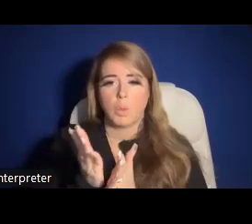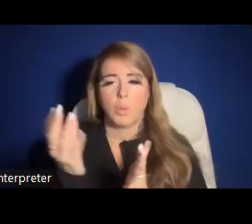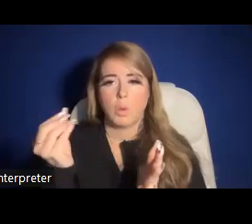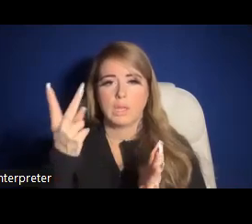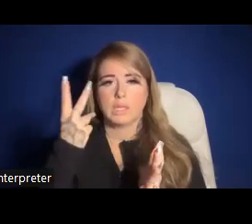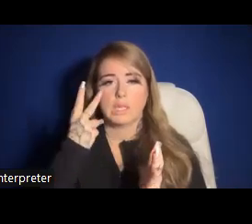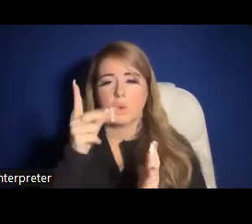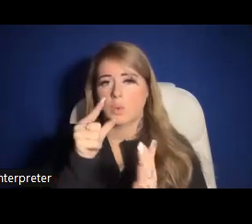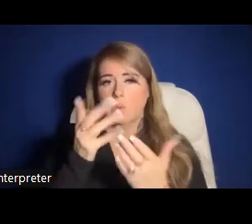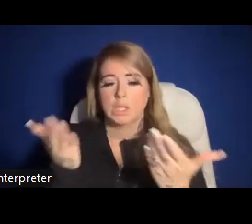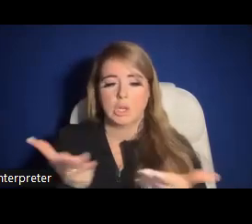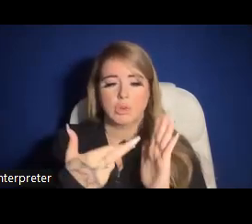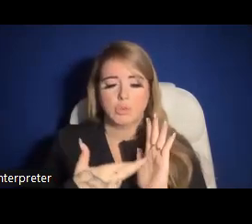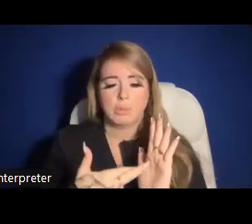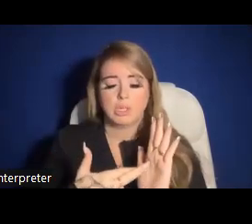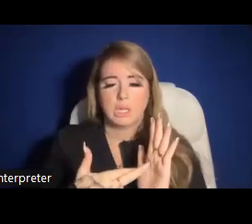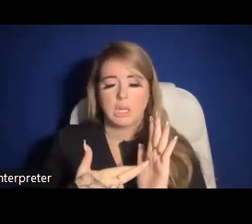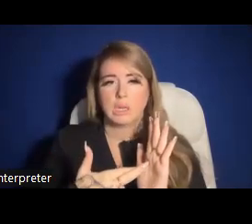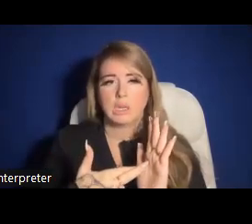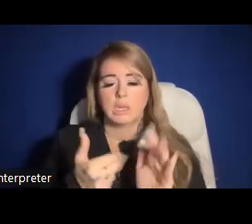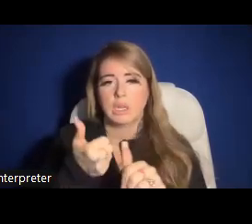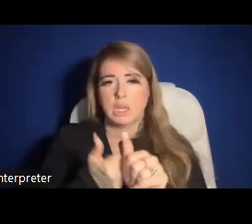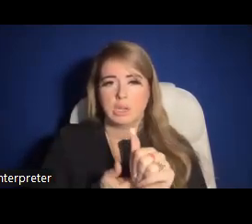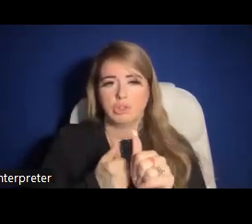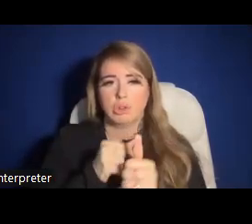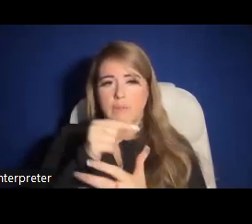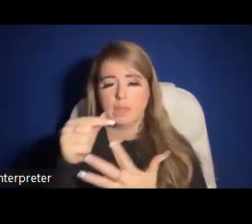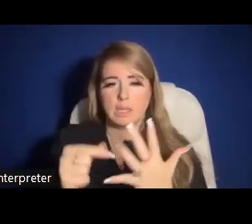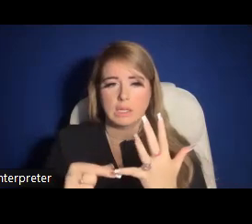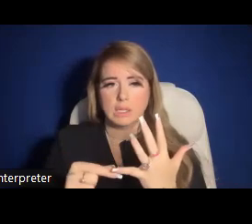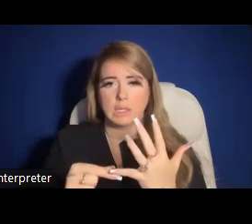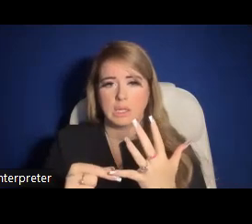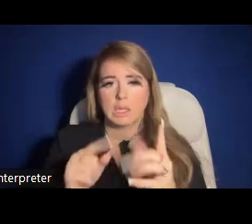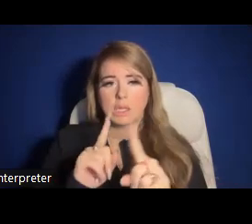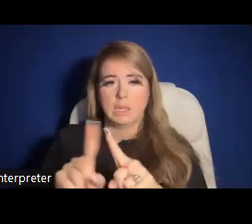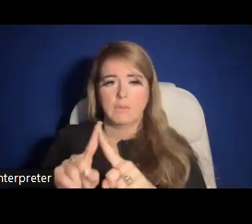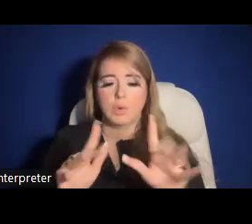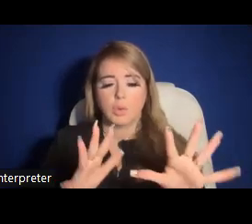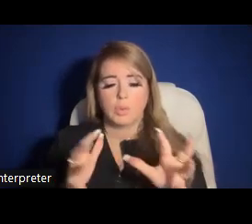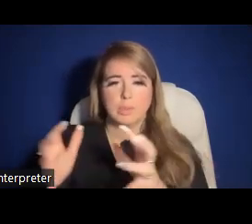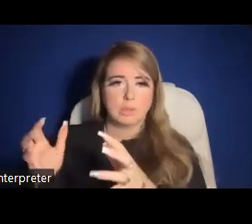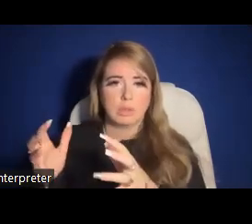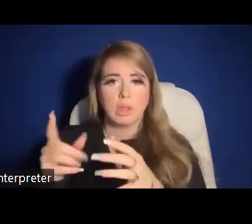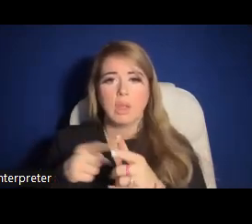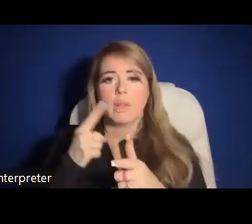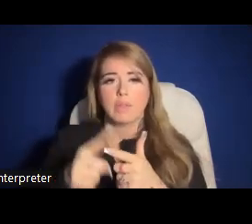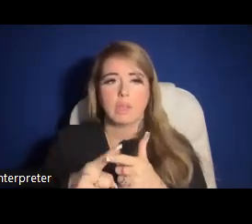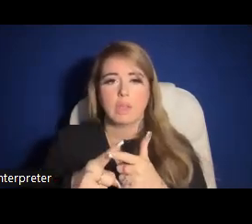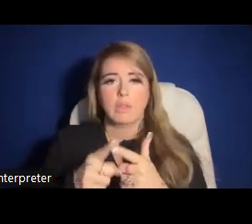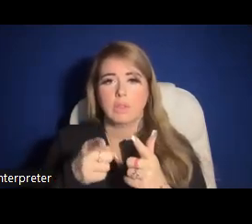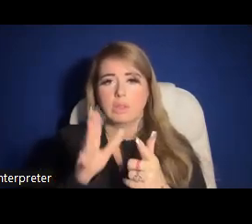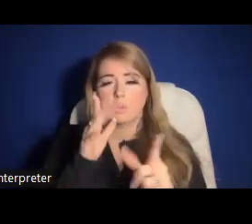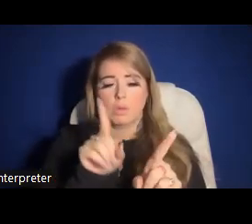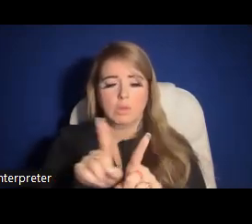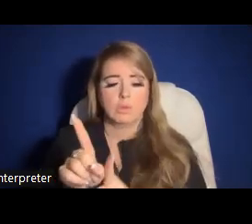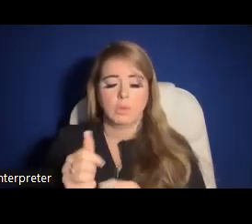see who is here representing each of these different groups. And then this will also help